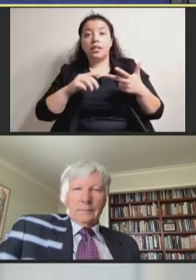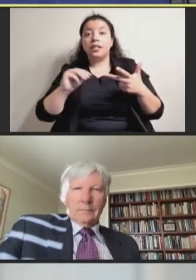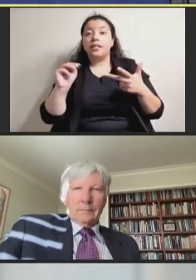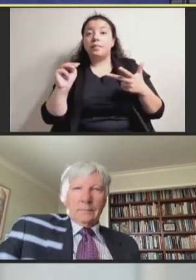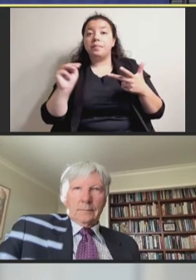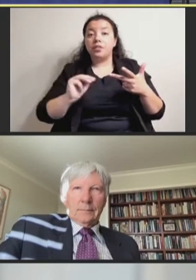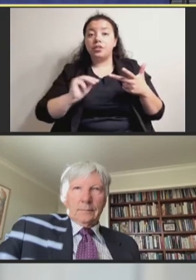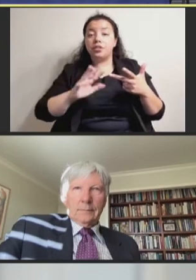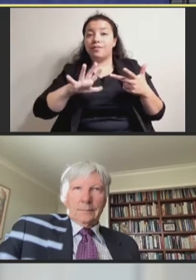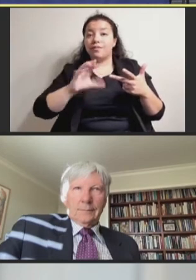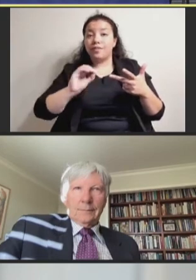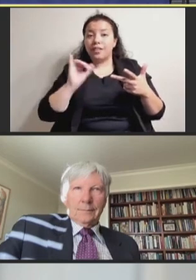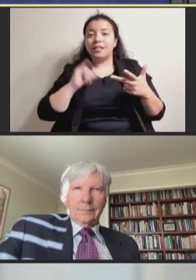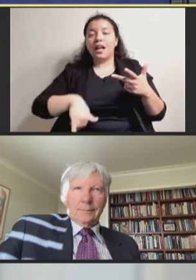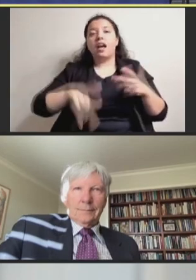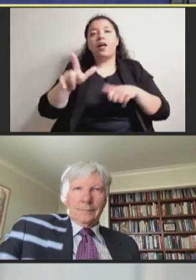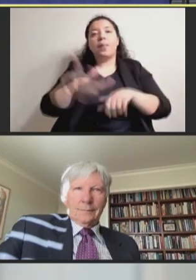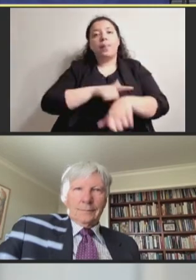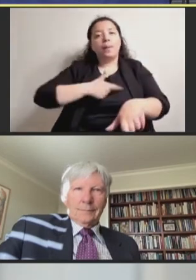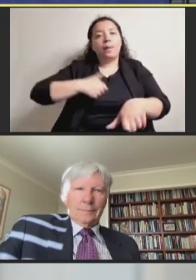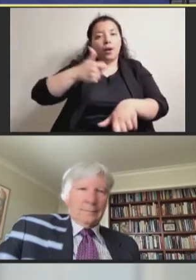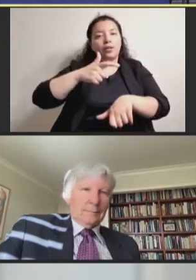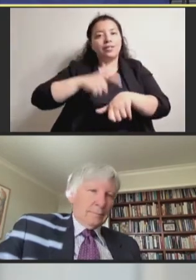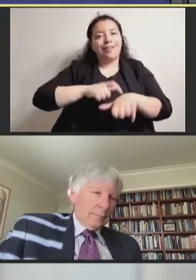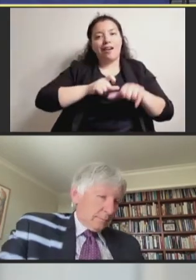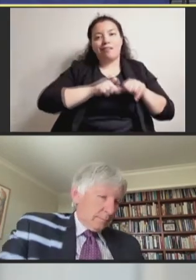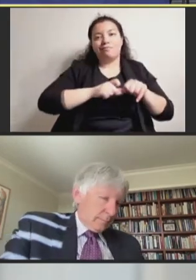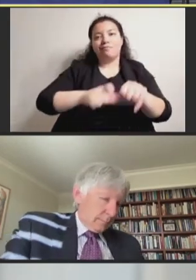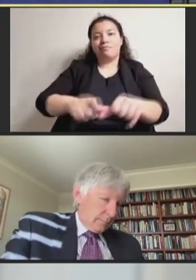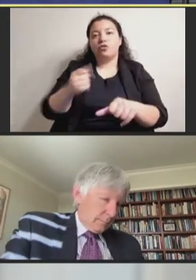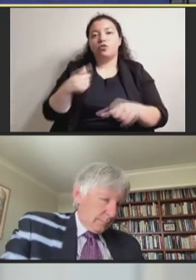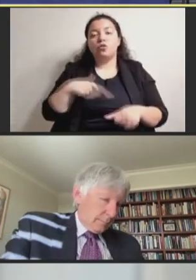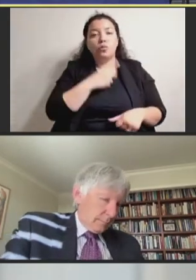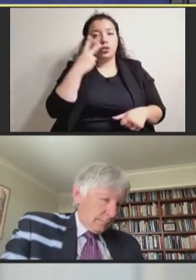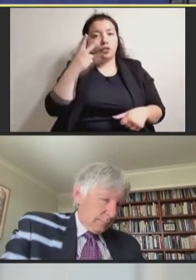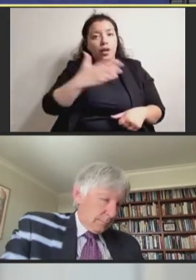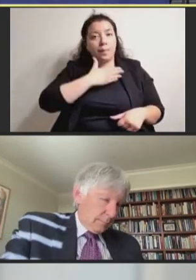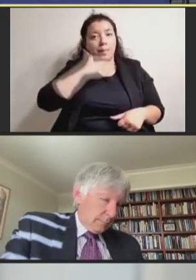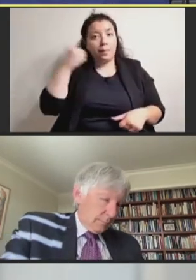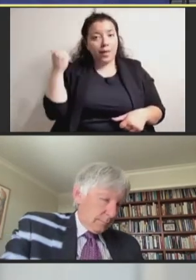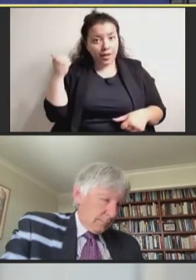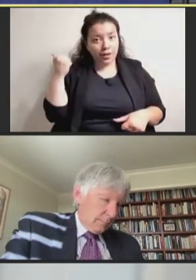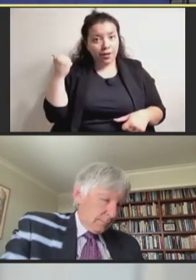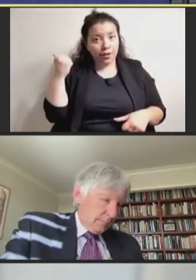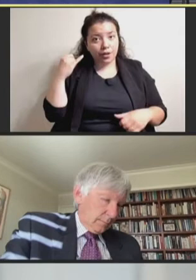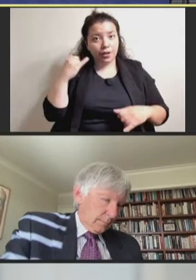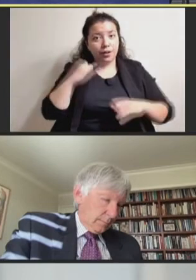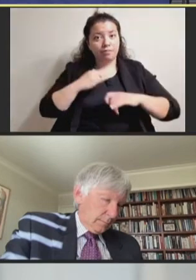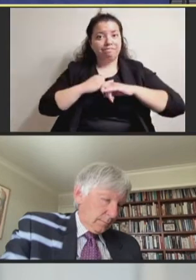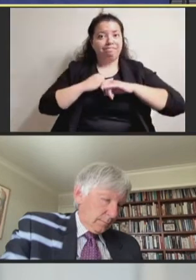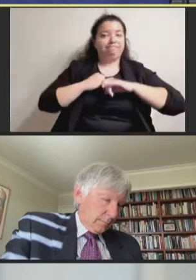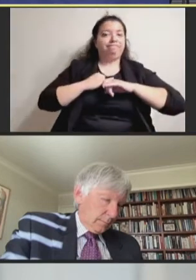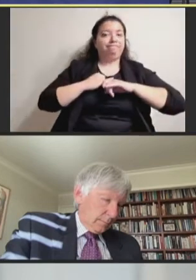So we actually saw better immunogenicity, which is probably related more to